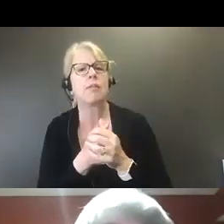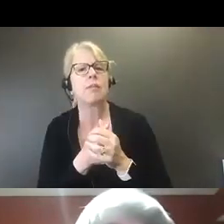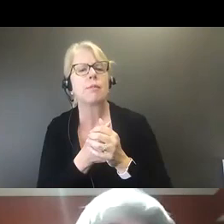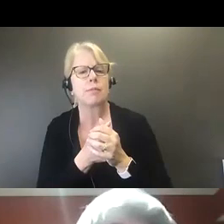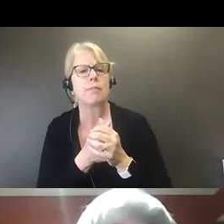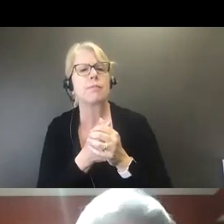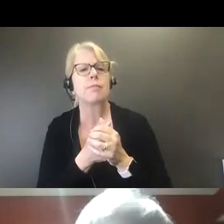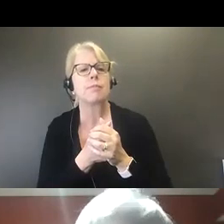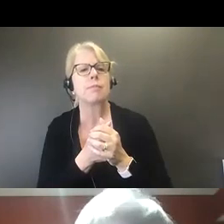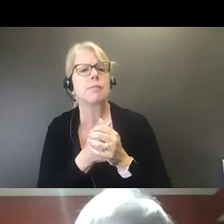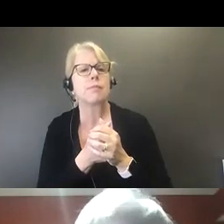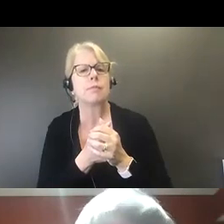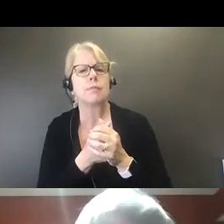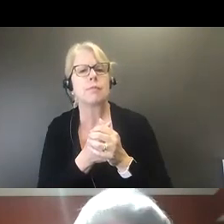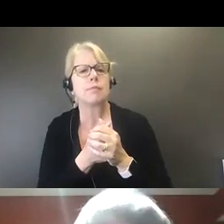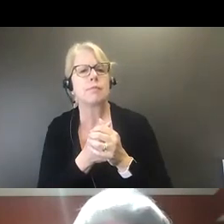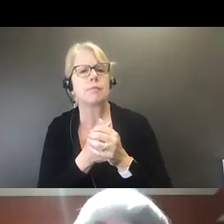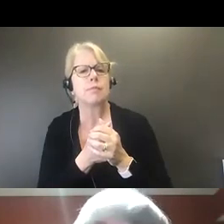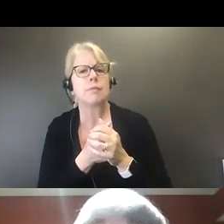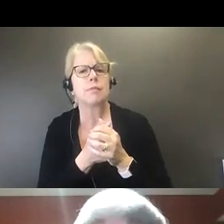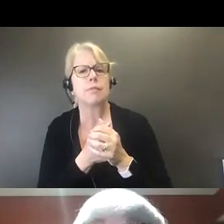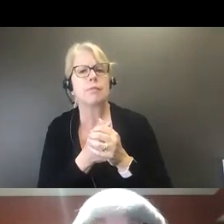let me try to turn off my webcam.